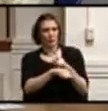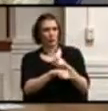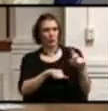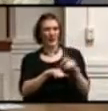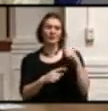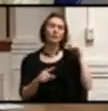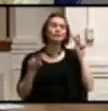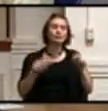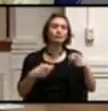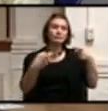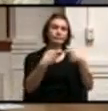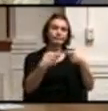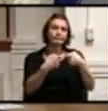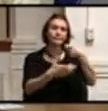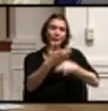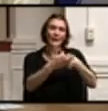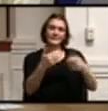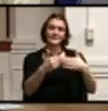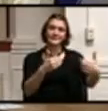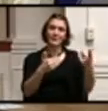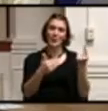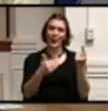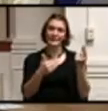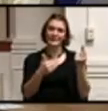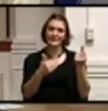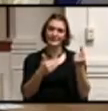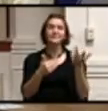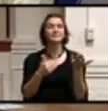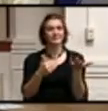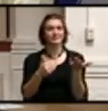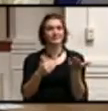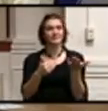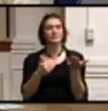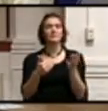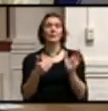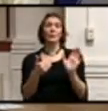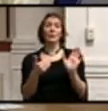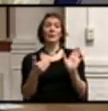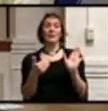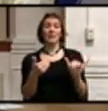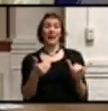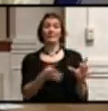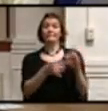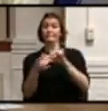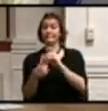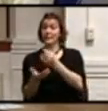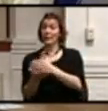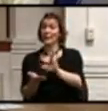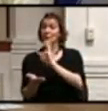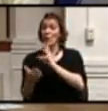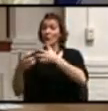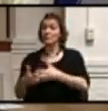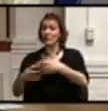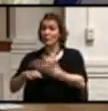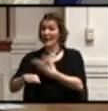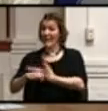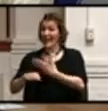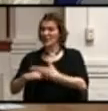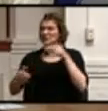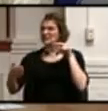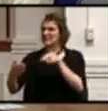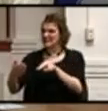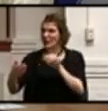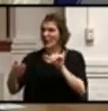consider utility rates going forward, and as part of the wastewater treatment plant renovations, there's